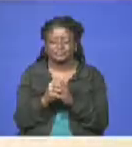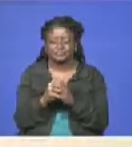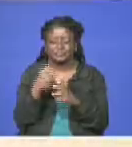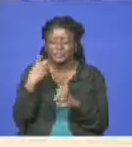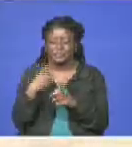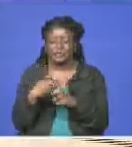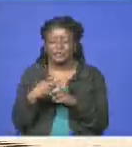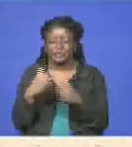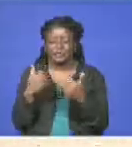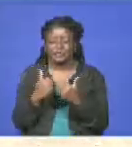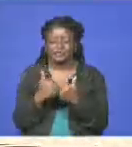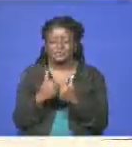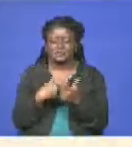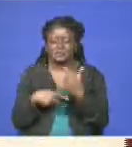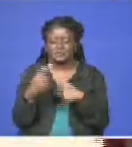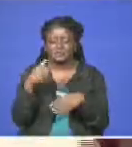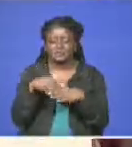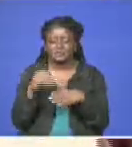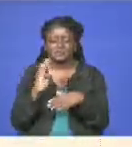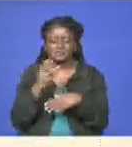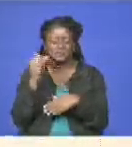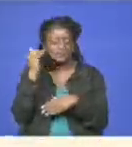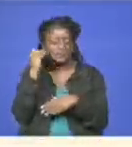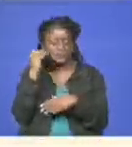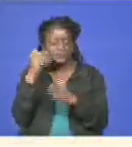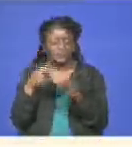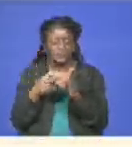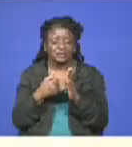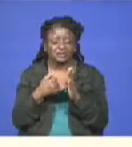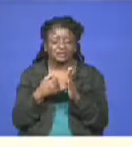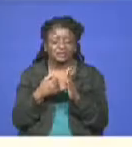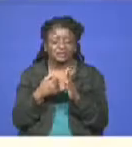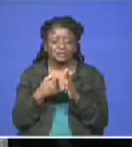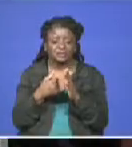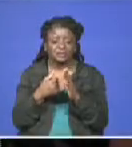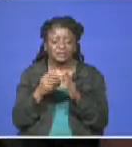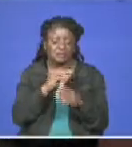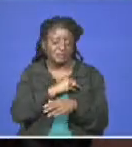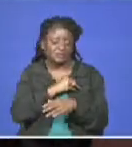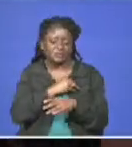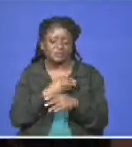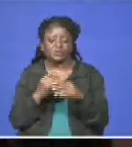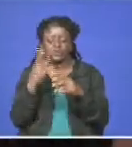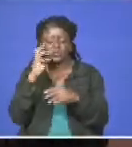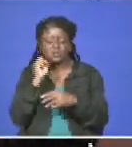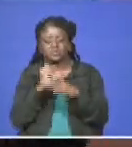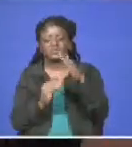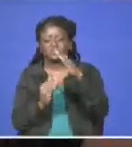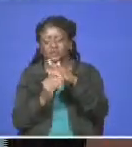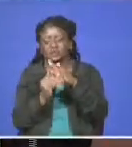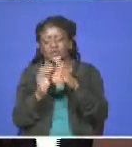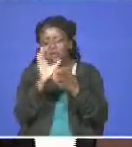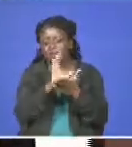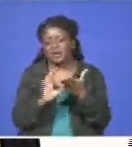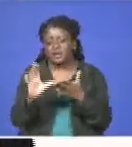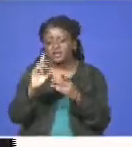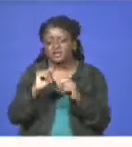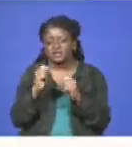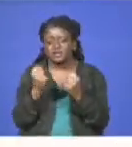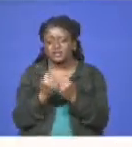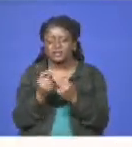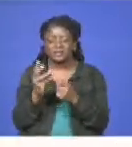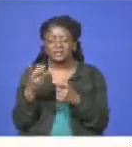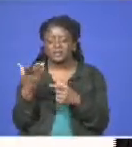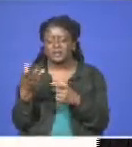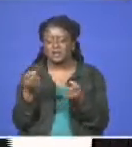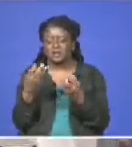game. Knowing coming in, we know it was a top college team. We had a lot of guys that we just knew about